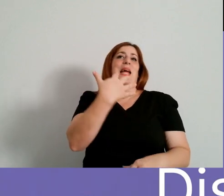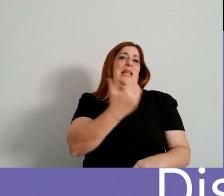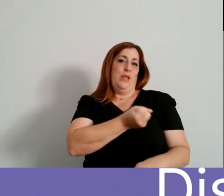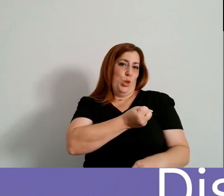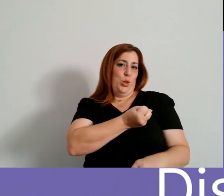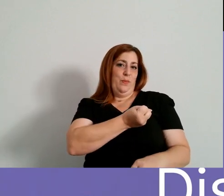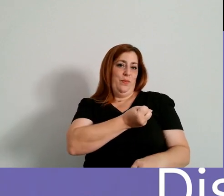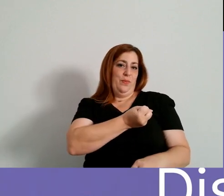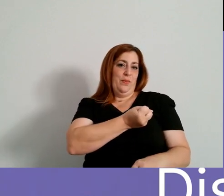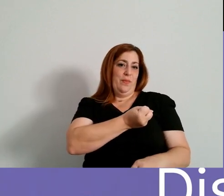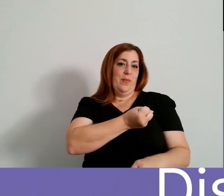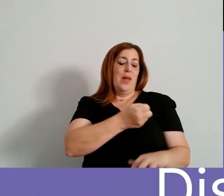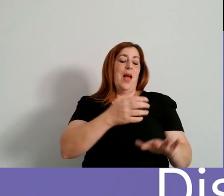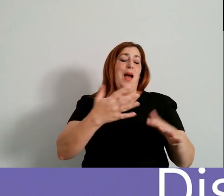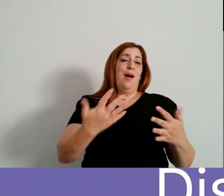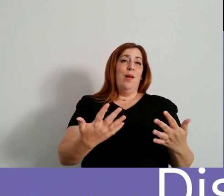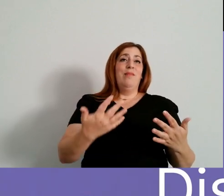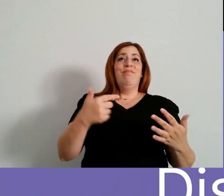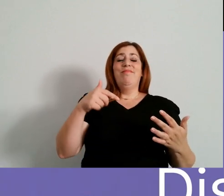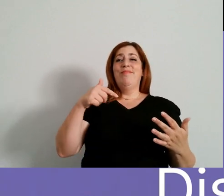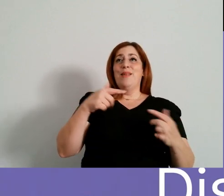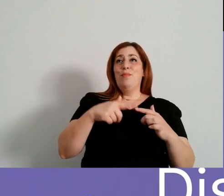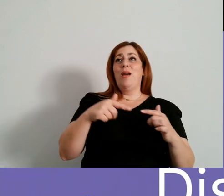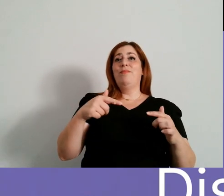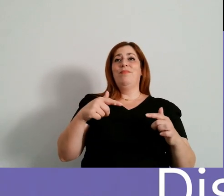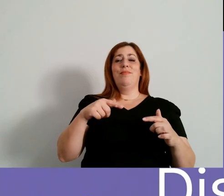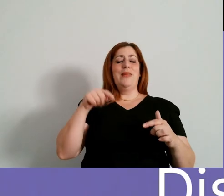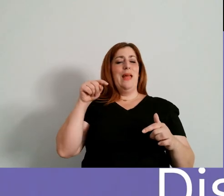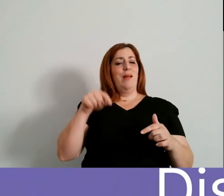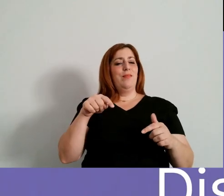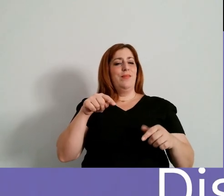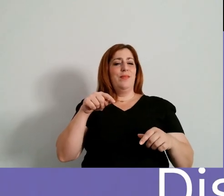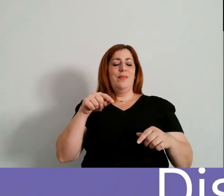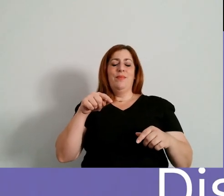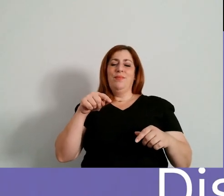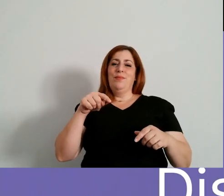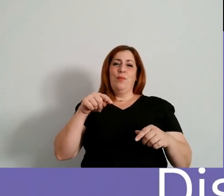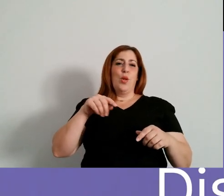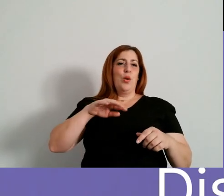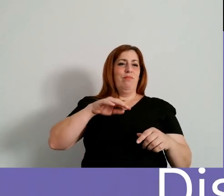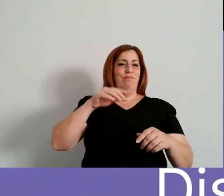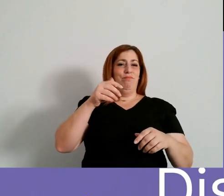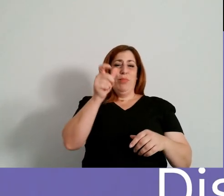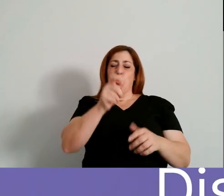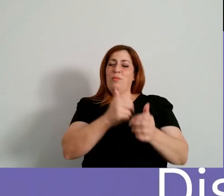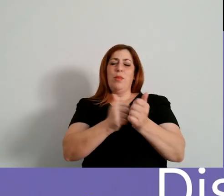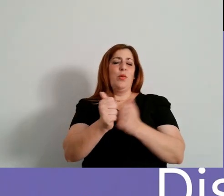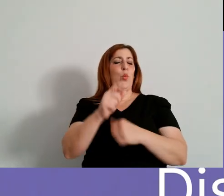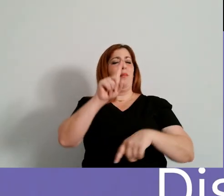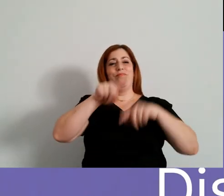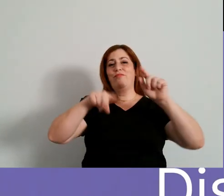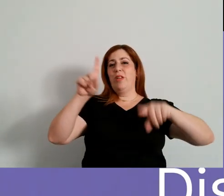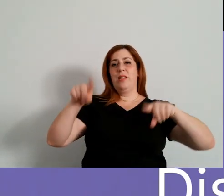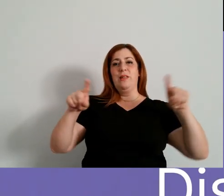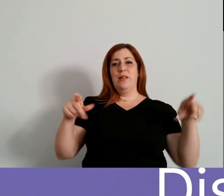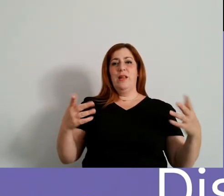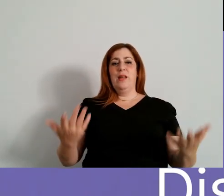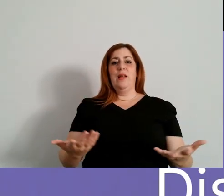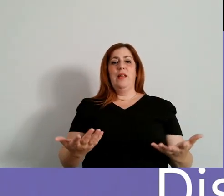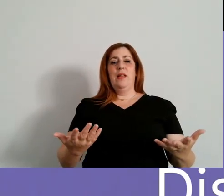still the same for every person with disability. So no matter your age or your